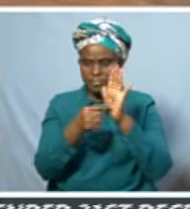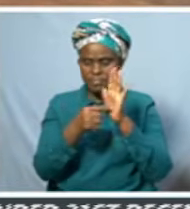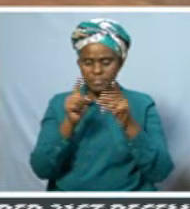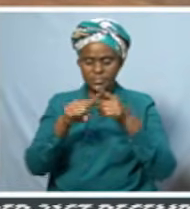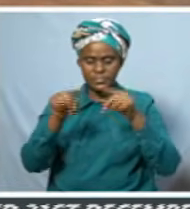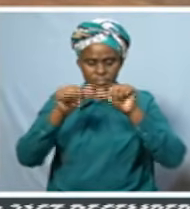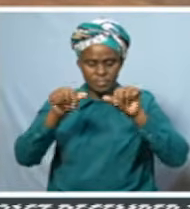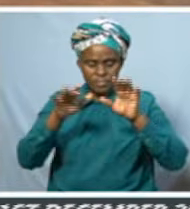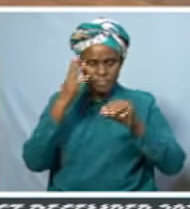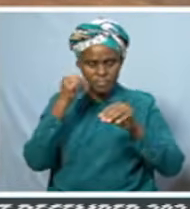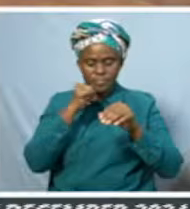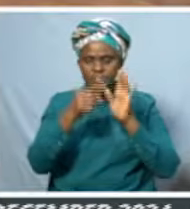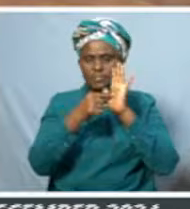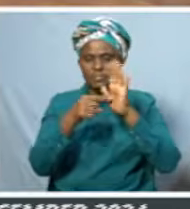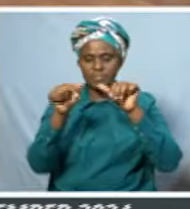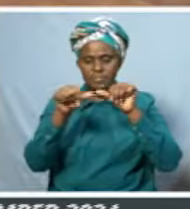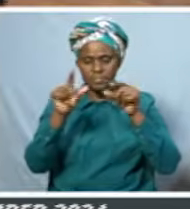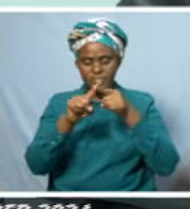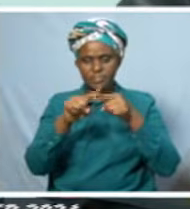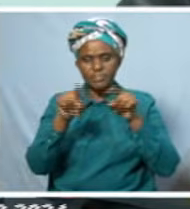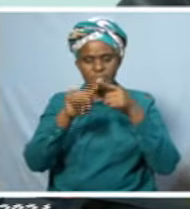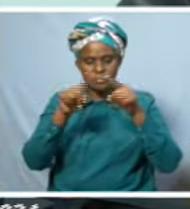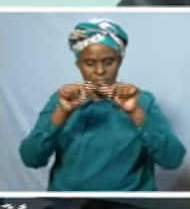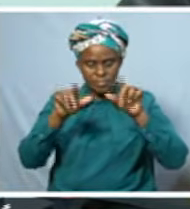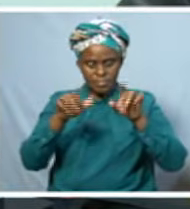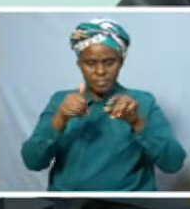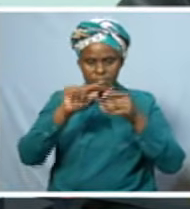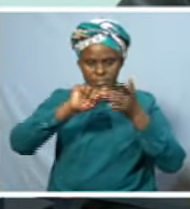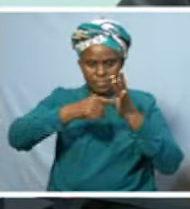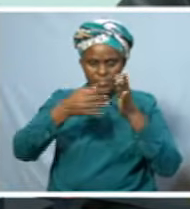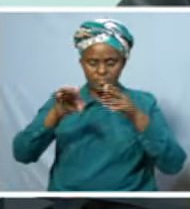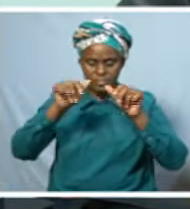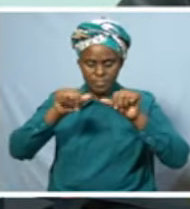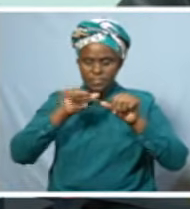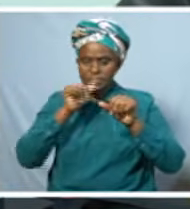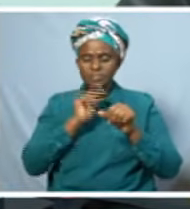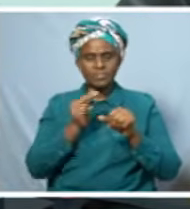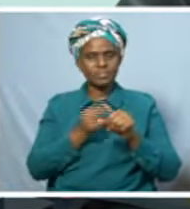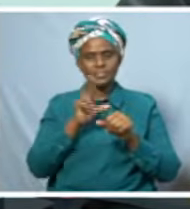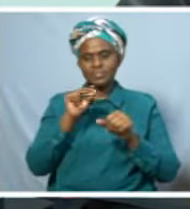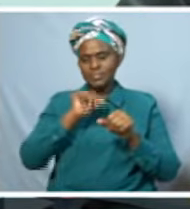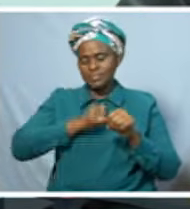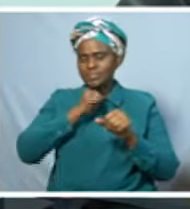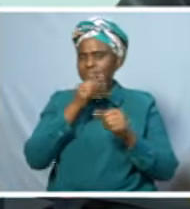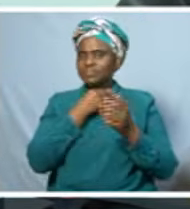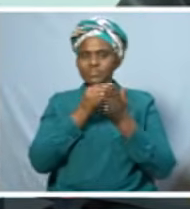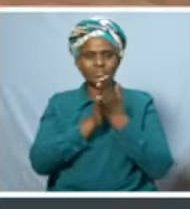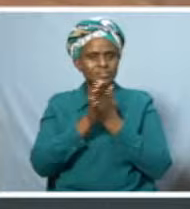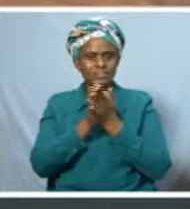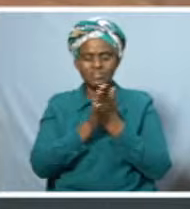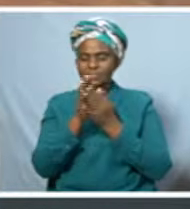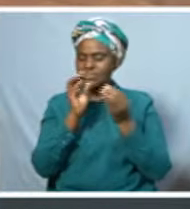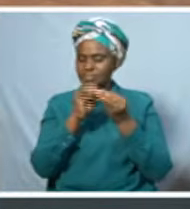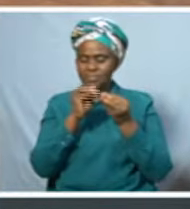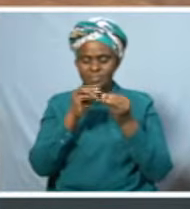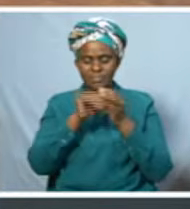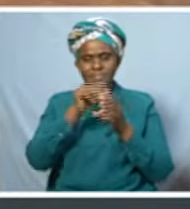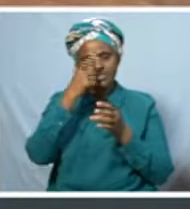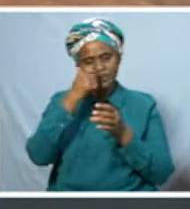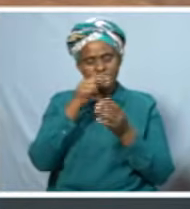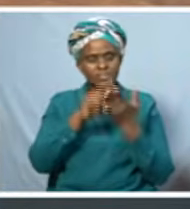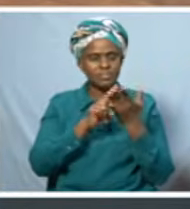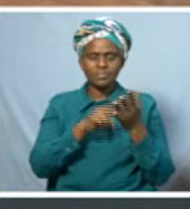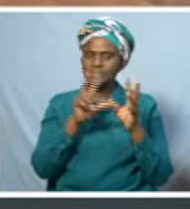to the auditors? To the auditors at the point of audit, not to us. We are not interested in these bulk